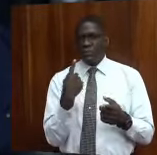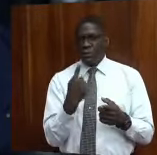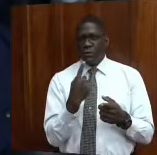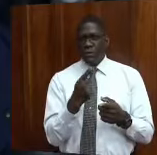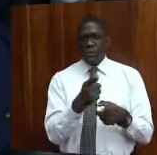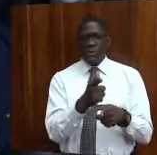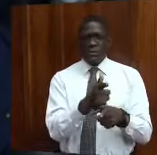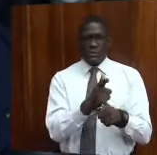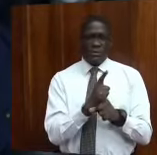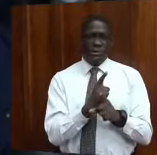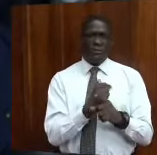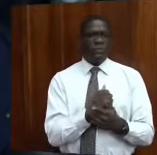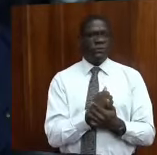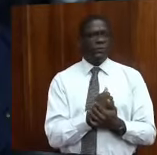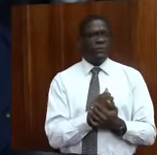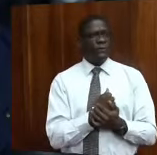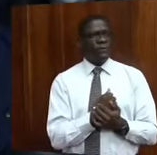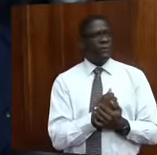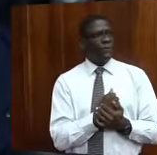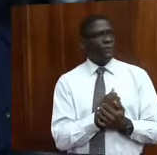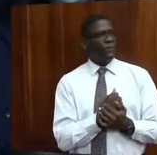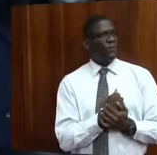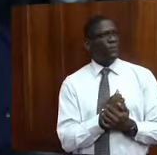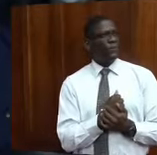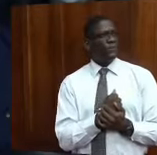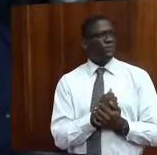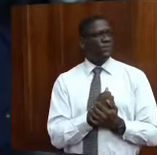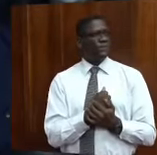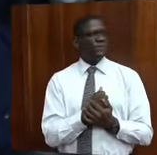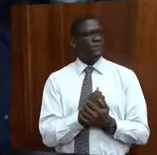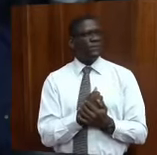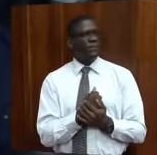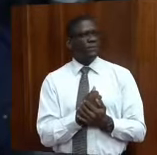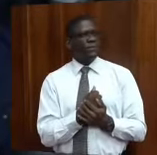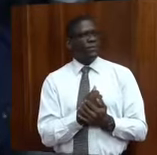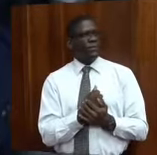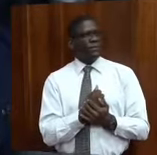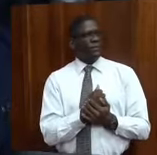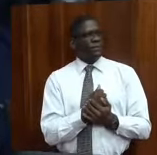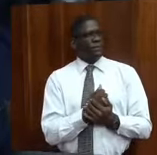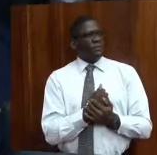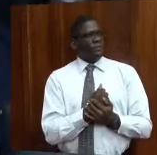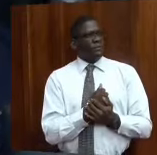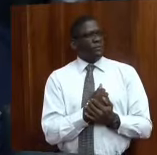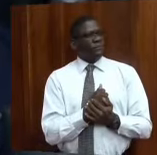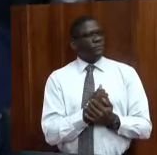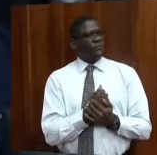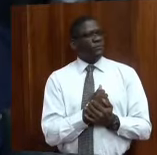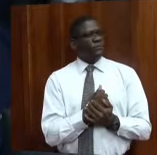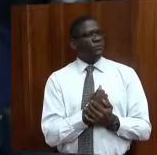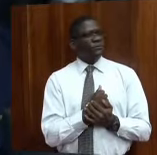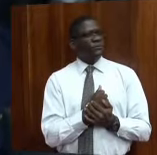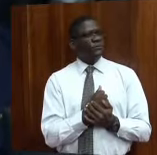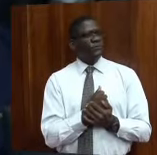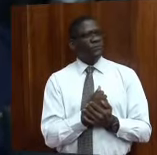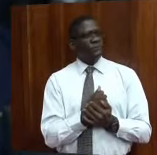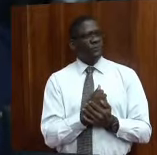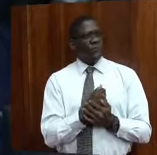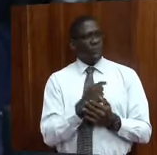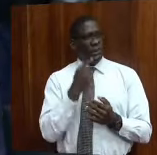Speaker, 48% of these loans are expected to come from the Republic of China, Taiwan, 18.13 million